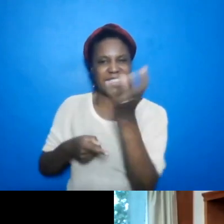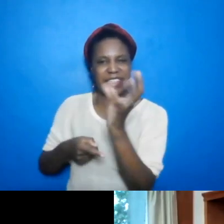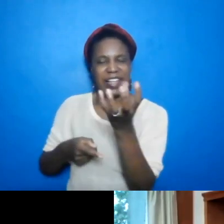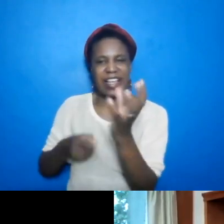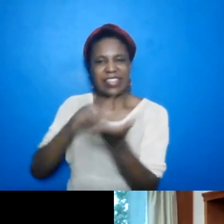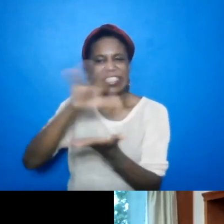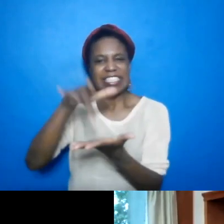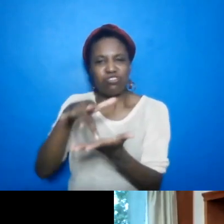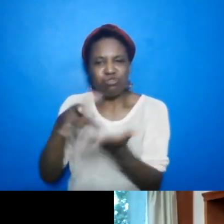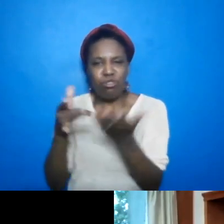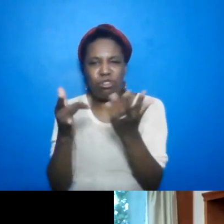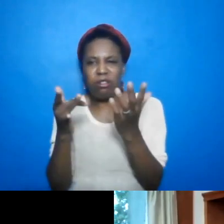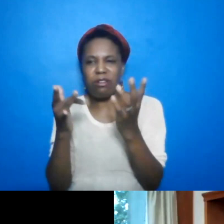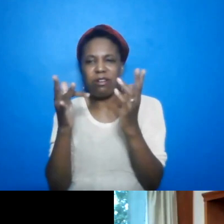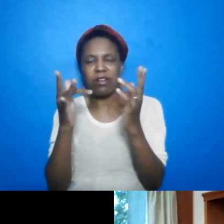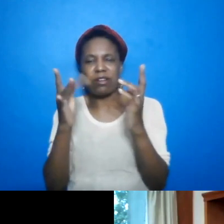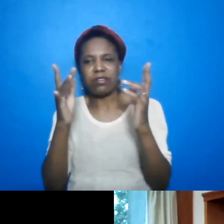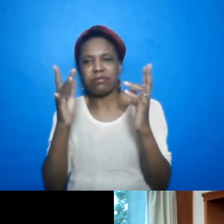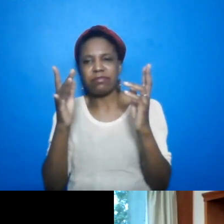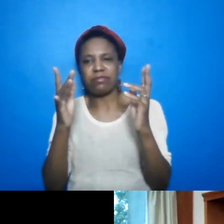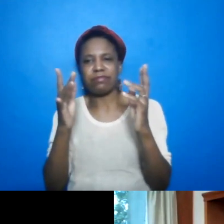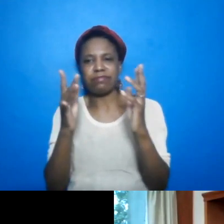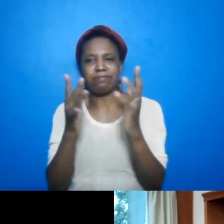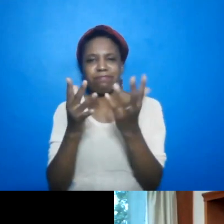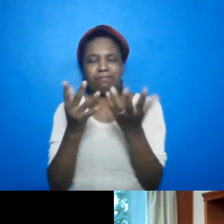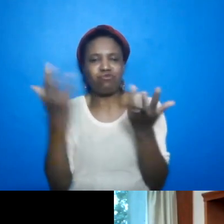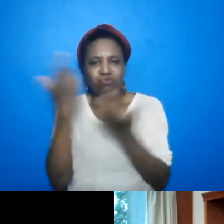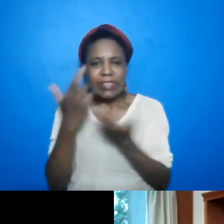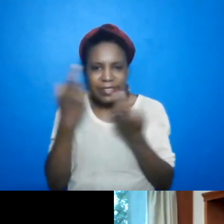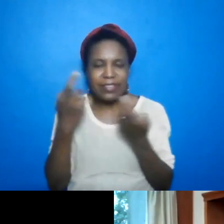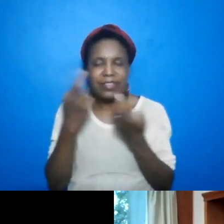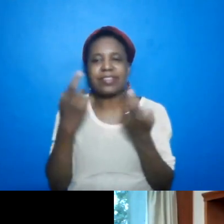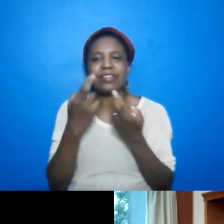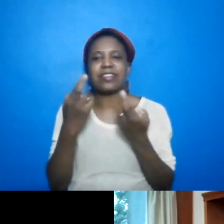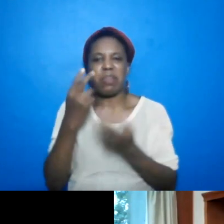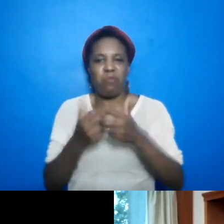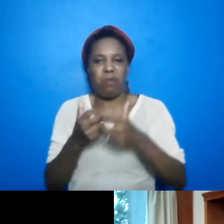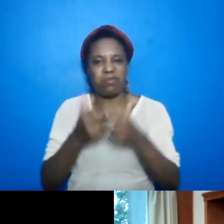um, possible, probable, more likely to go unaddressed,